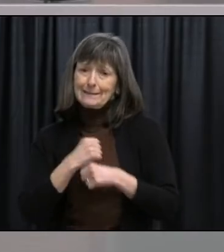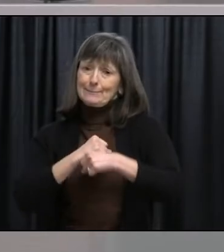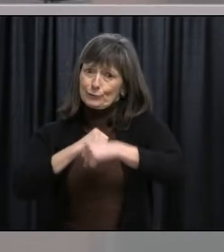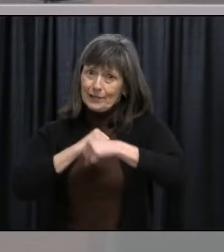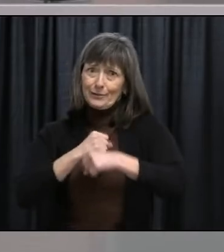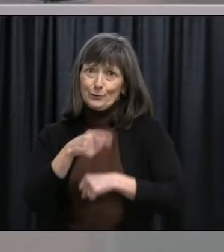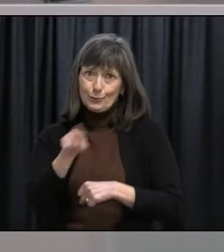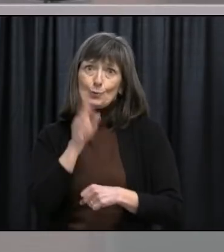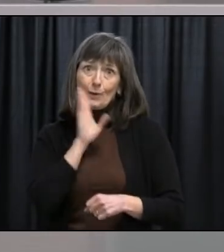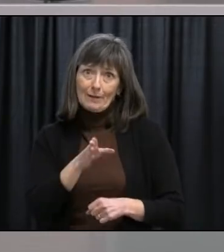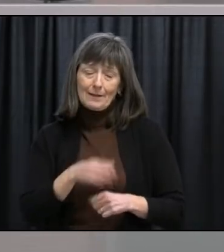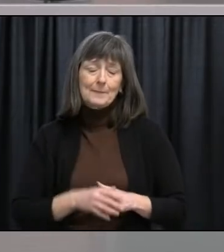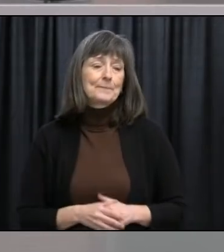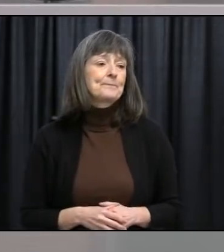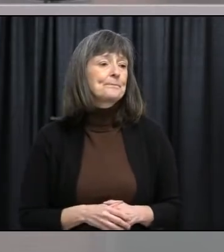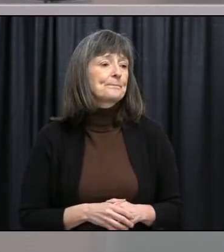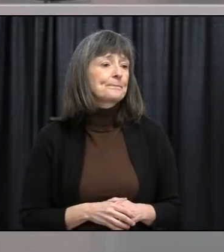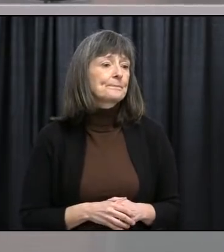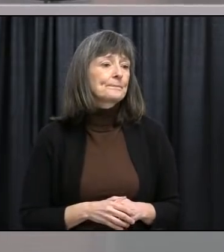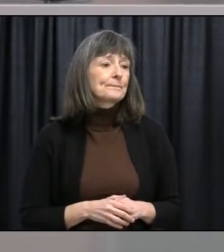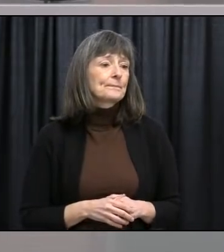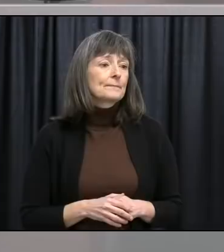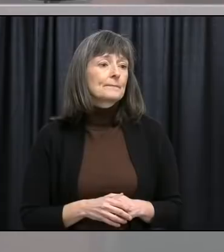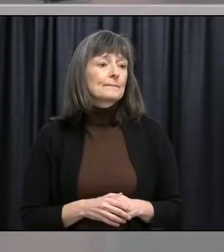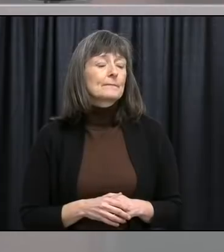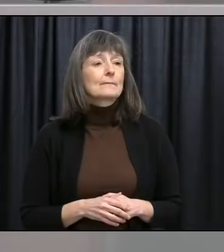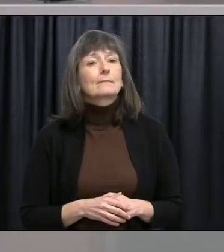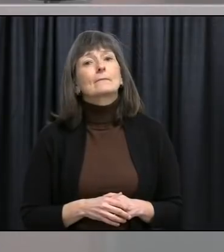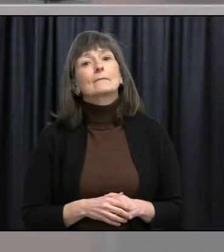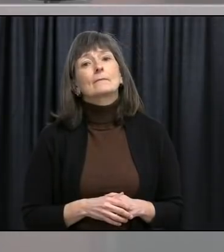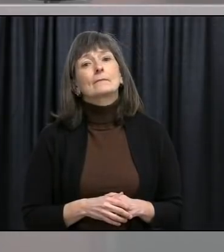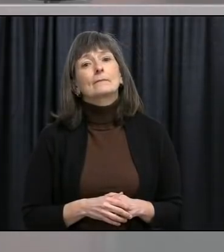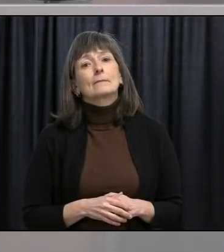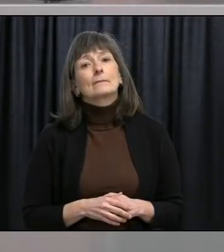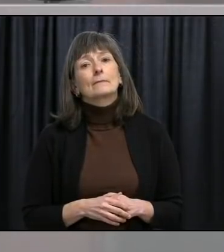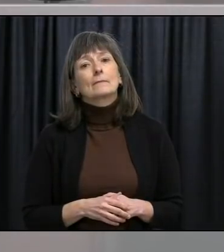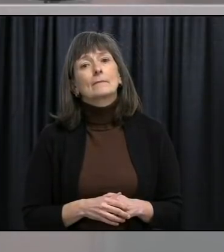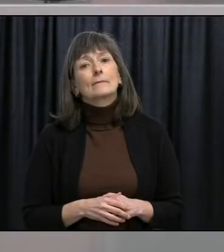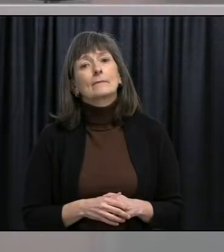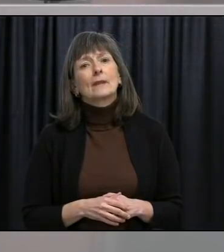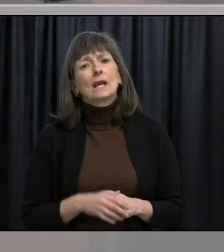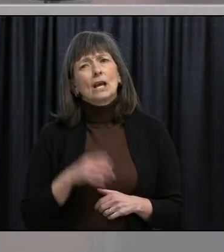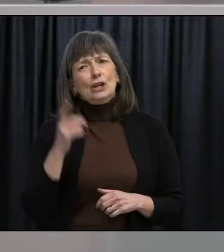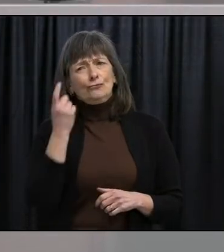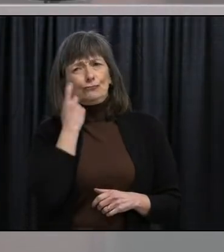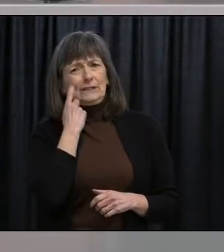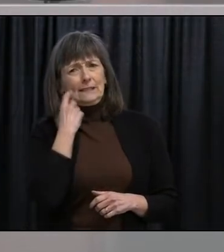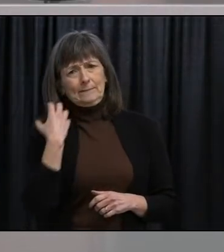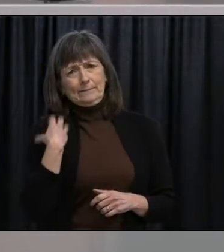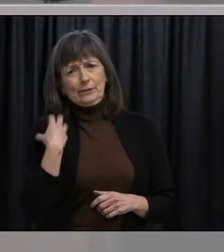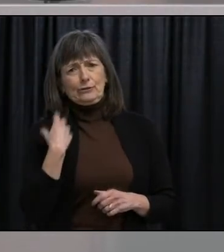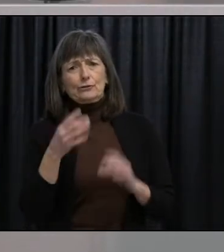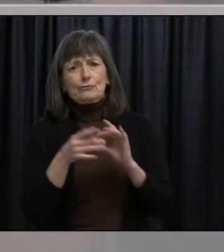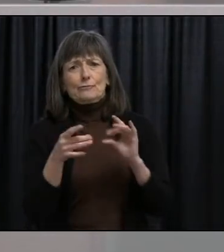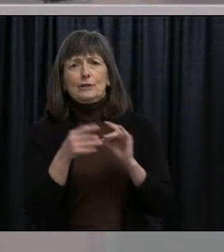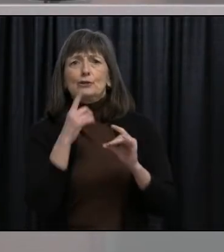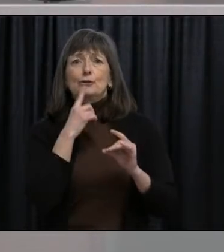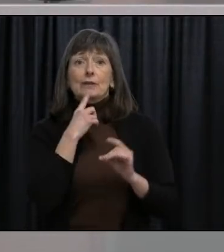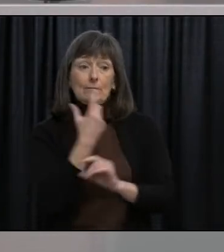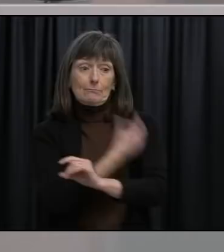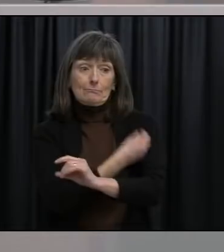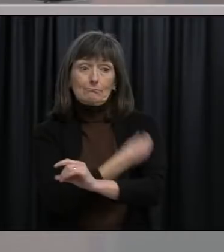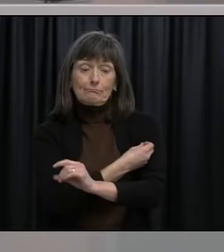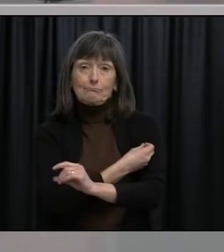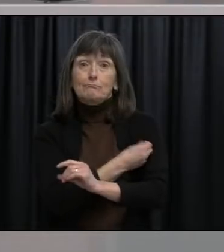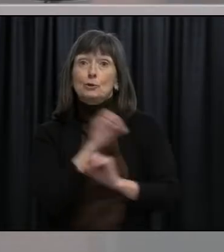And Minister Haggie, I want to ask about the capacity to do vaccinations. You've talked about the fact that we can do 80,000 vaccinations a month, even during the